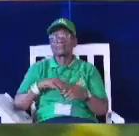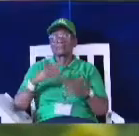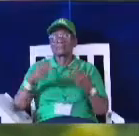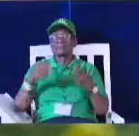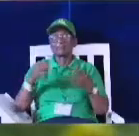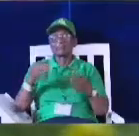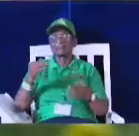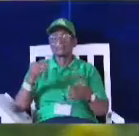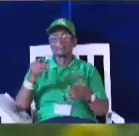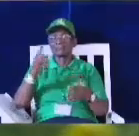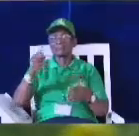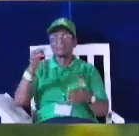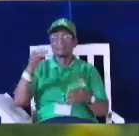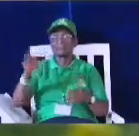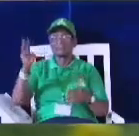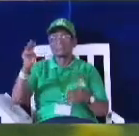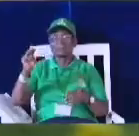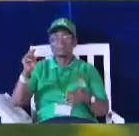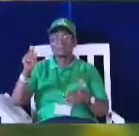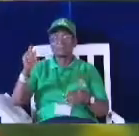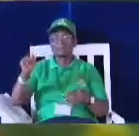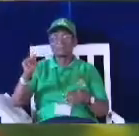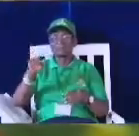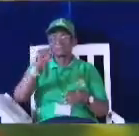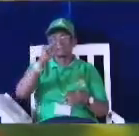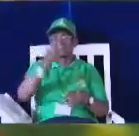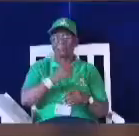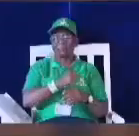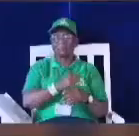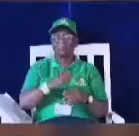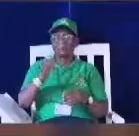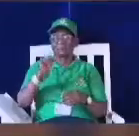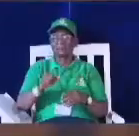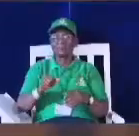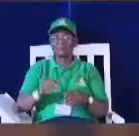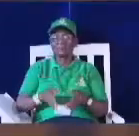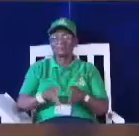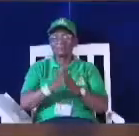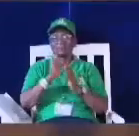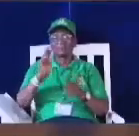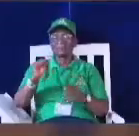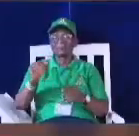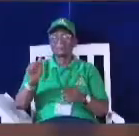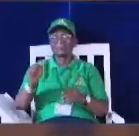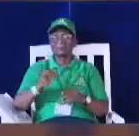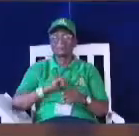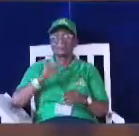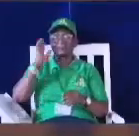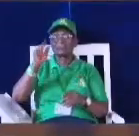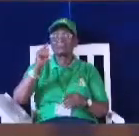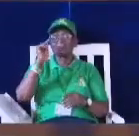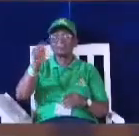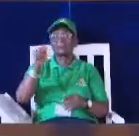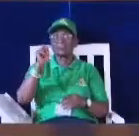And one of the songs they rendered said, I will testify.